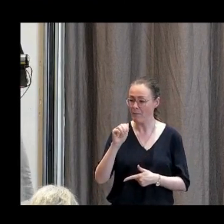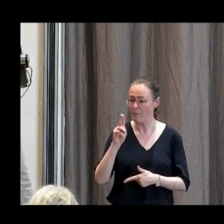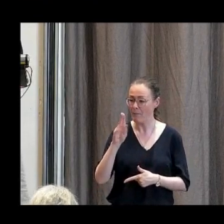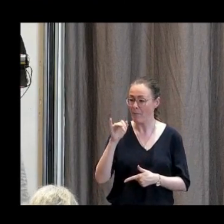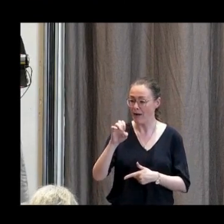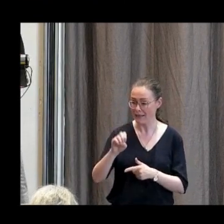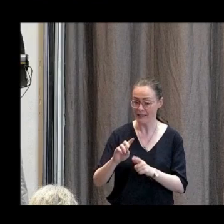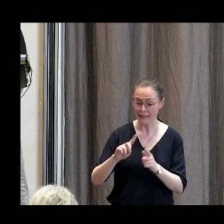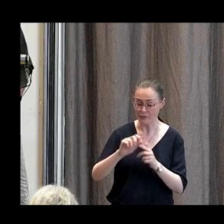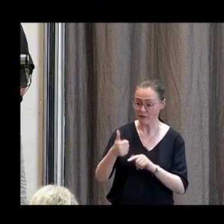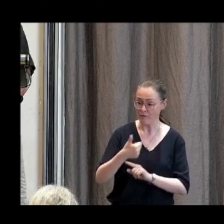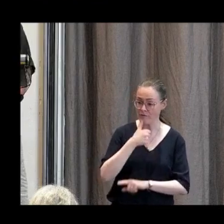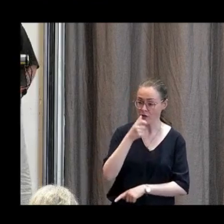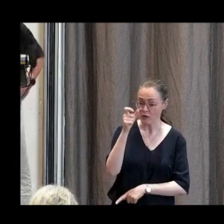to,